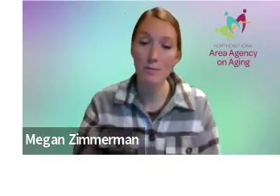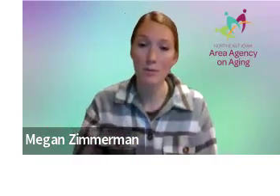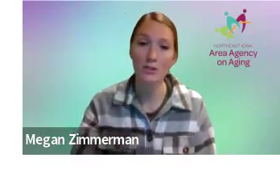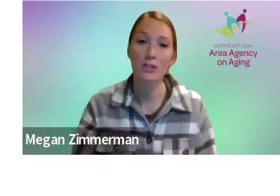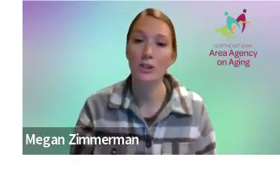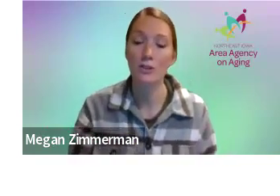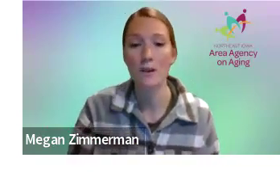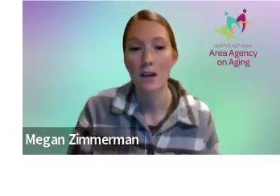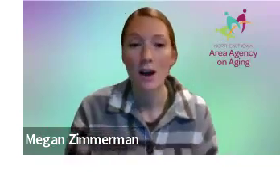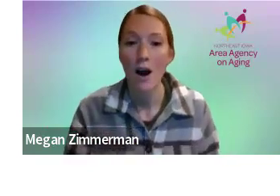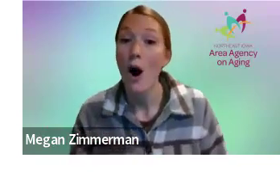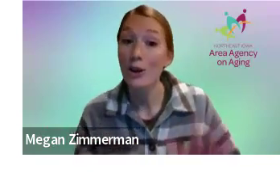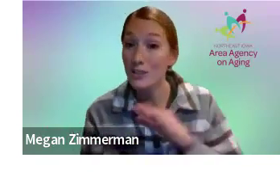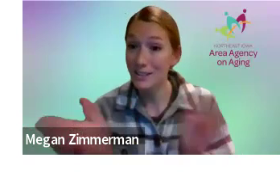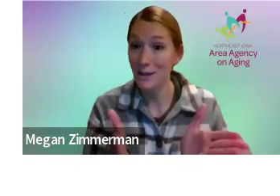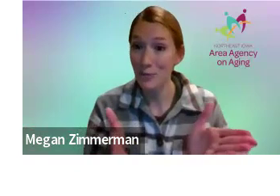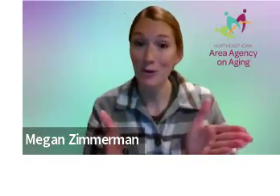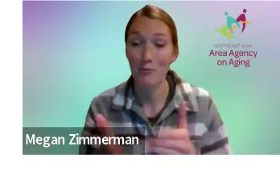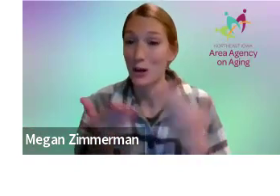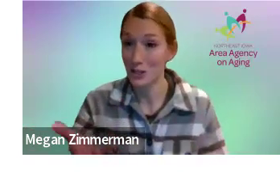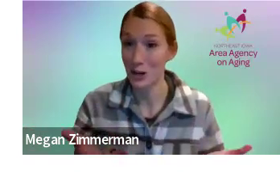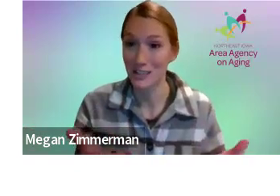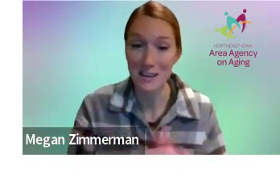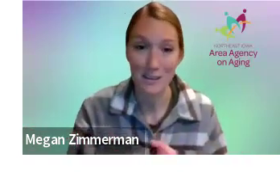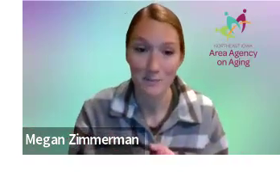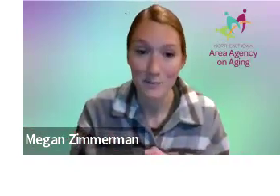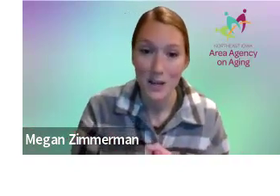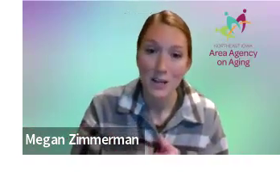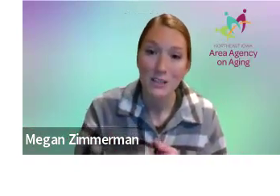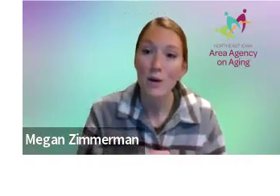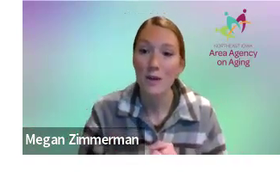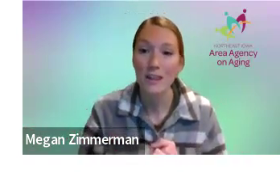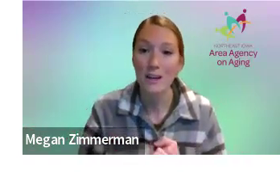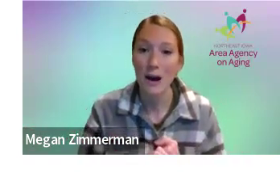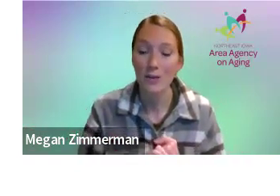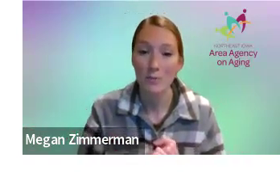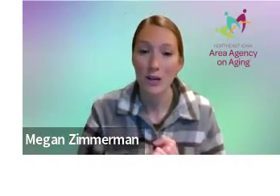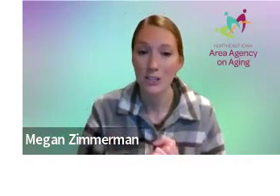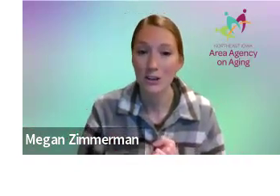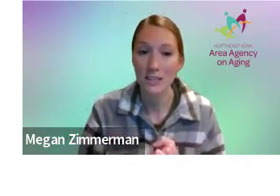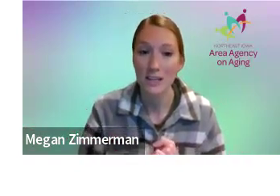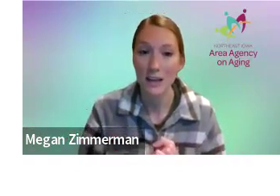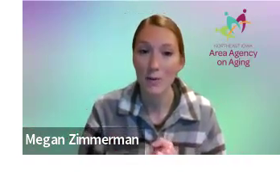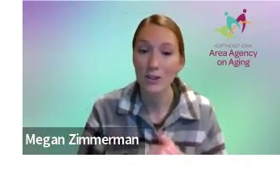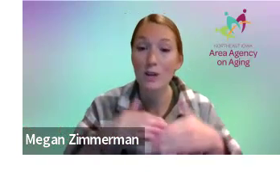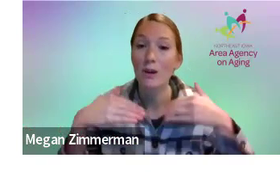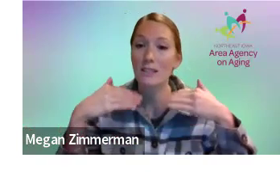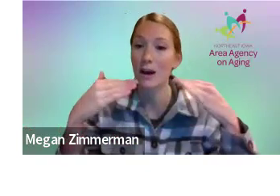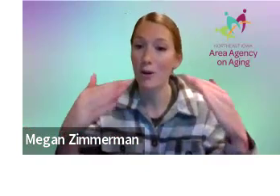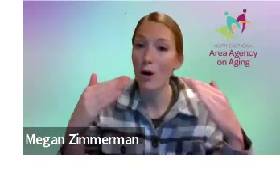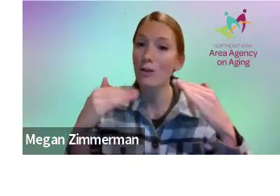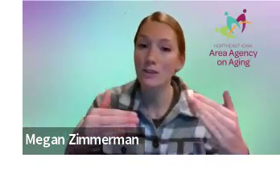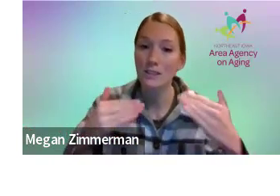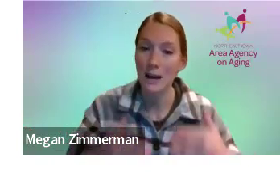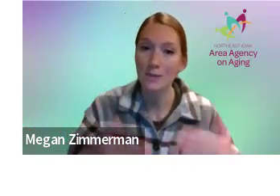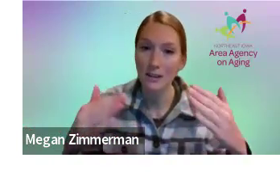or family members to do. I'll use the example of brushing our teeth. So when we think about brushing our teeth, I want you to break